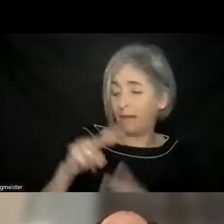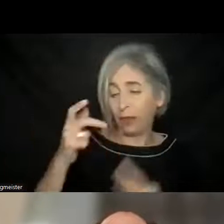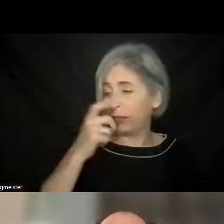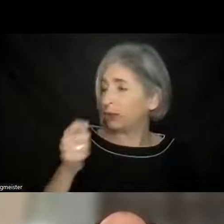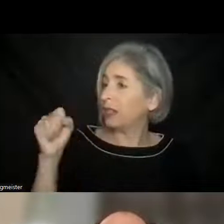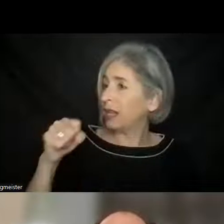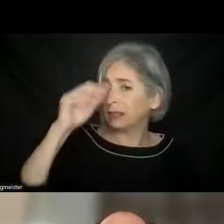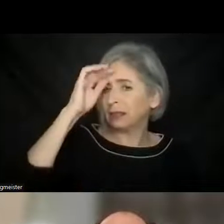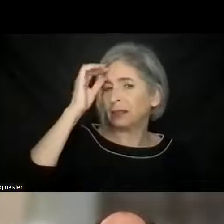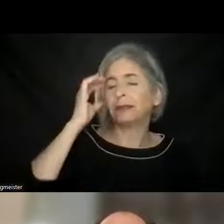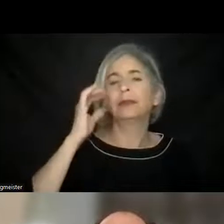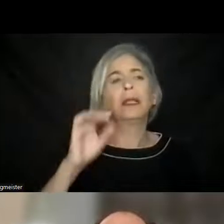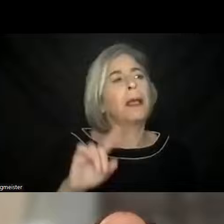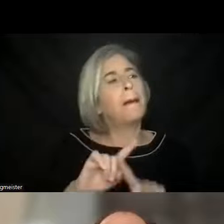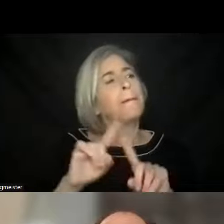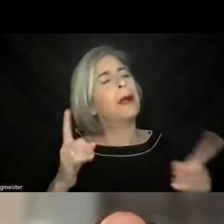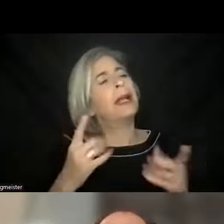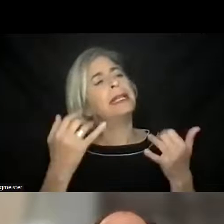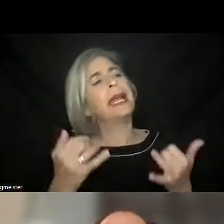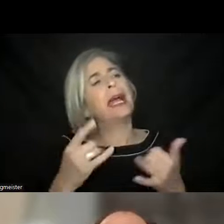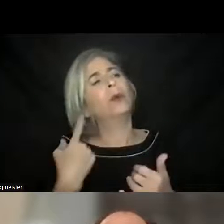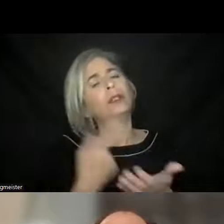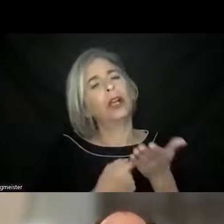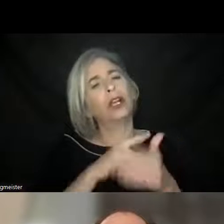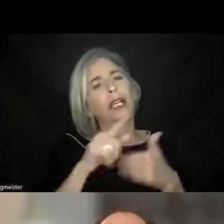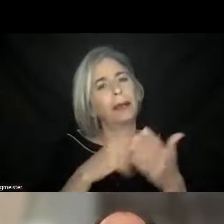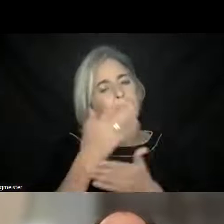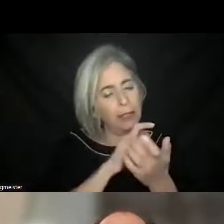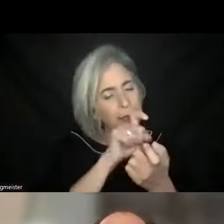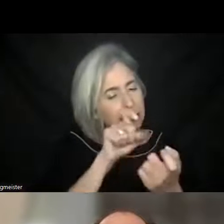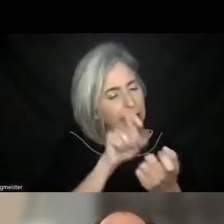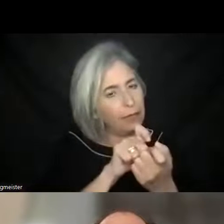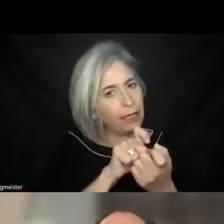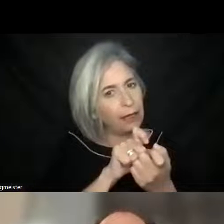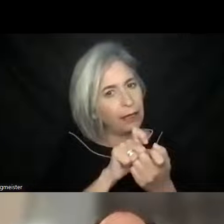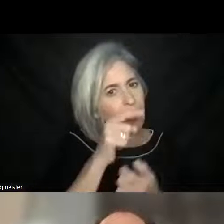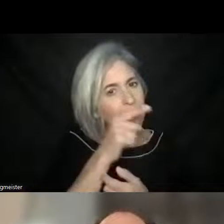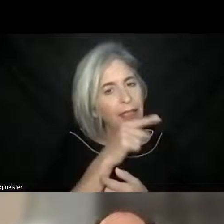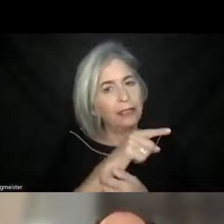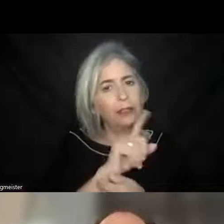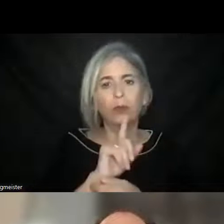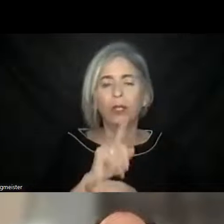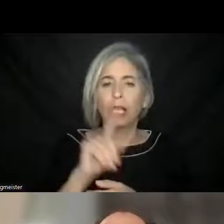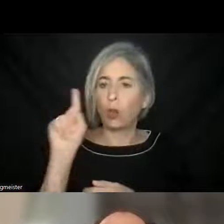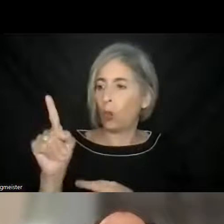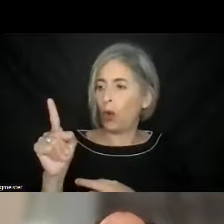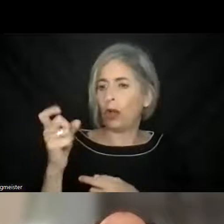interesting. Mm. Yeah. So, but what are so now we are talking about something very specific. But this is really just one or maybe two pieces